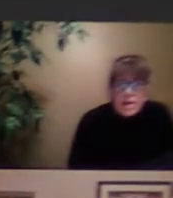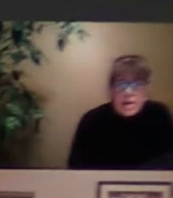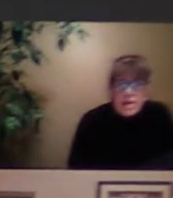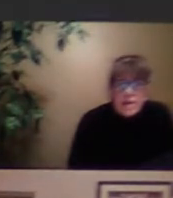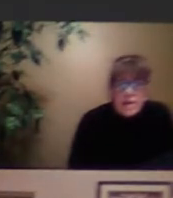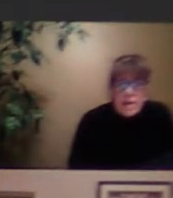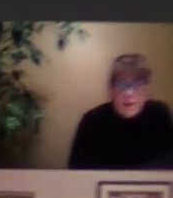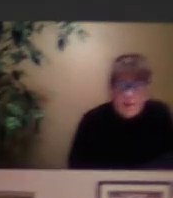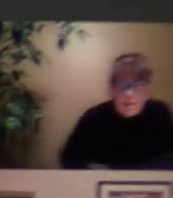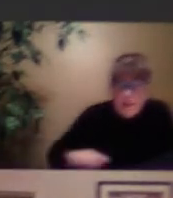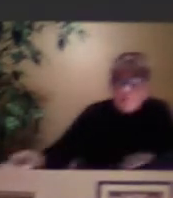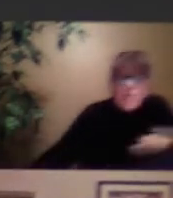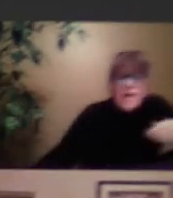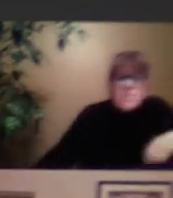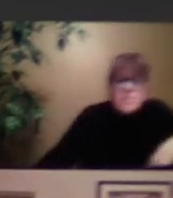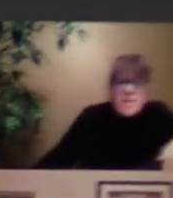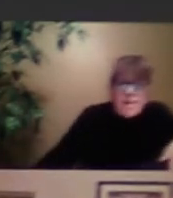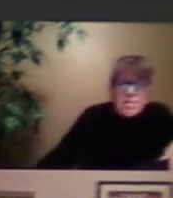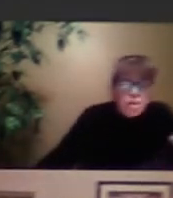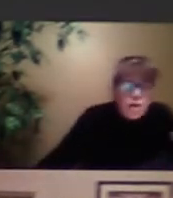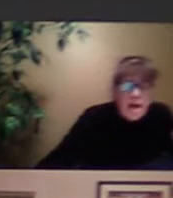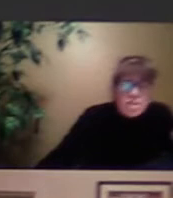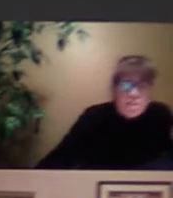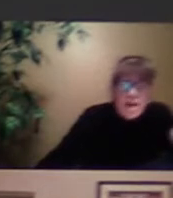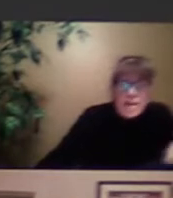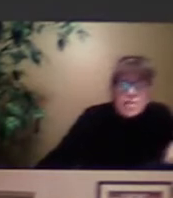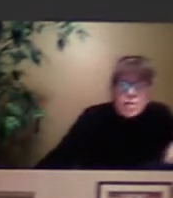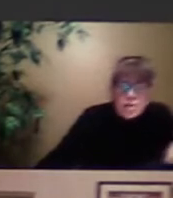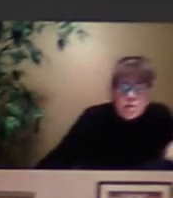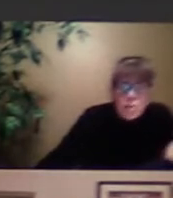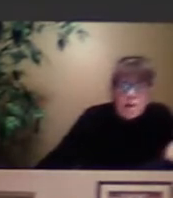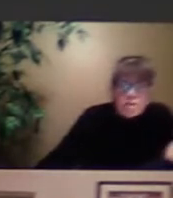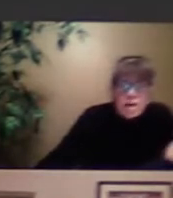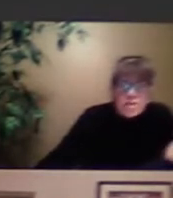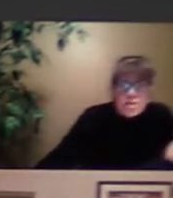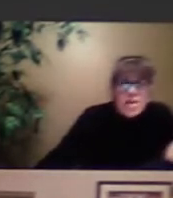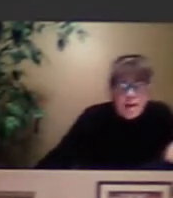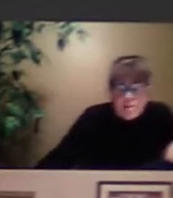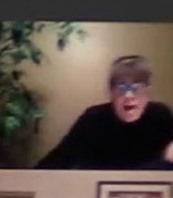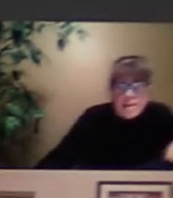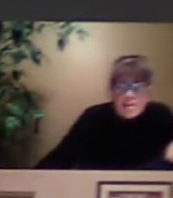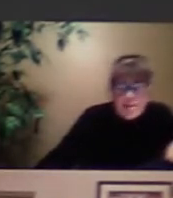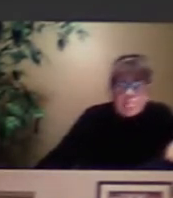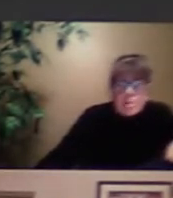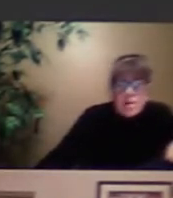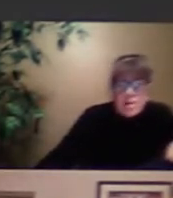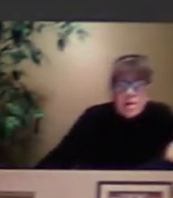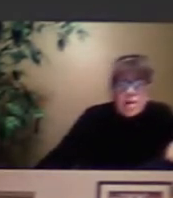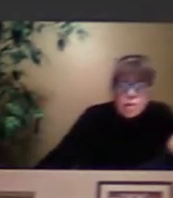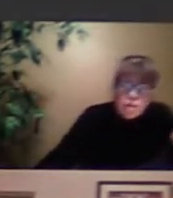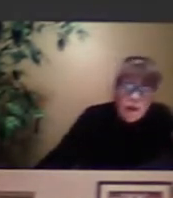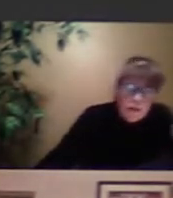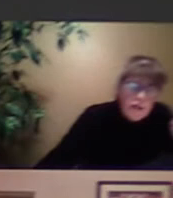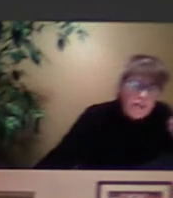And so I'm gonna have to stop you there. Hi, Mr. Minette, but you actually tie the sewer to the water charges. They are not